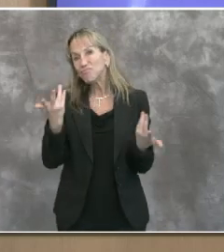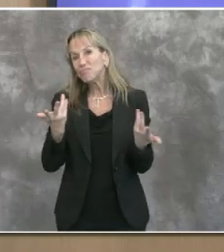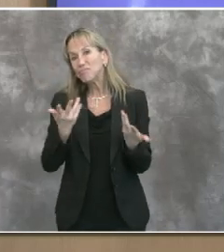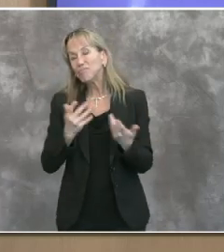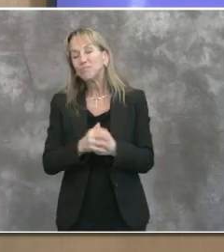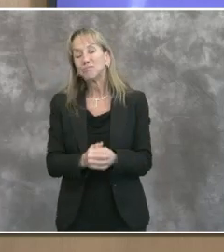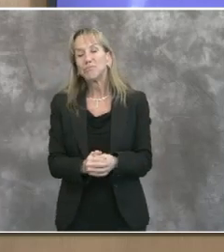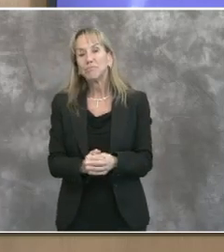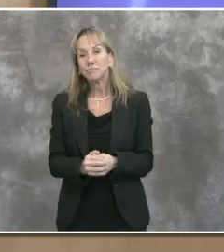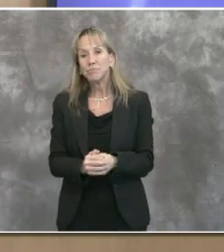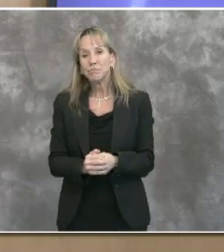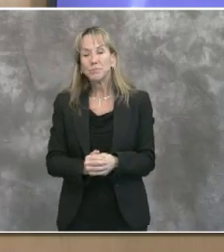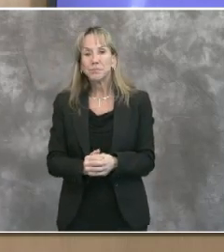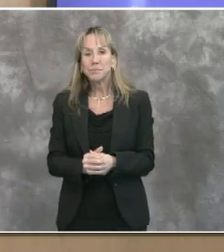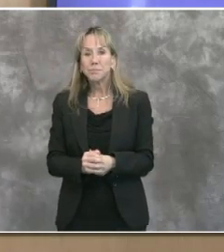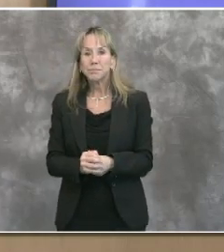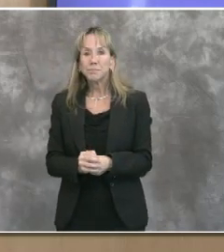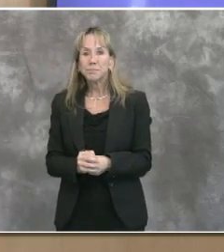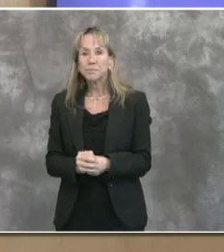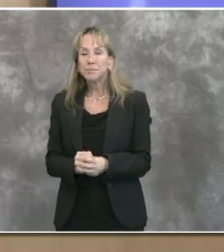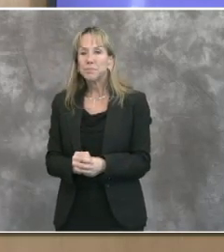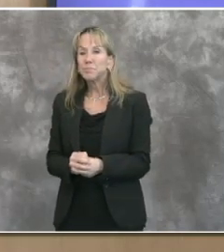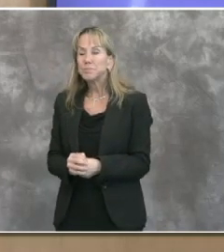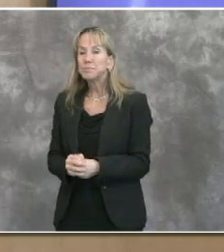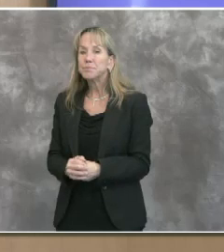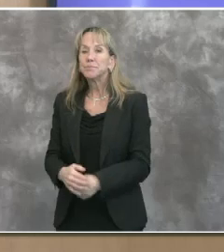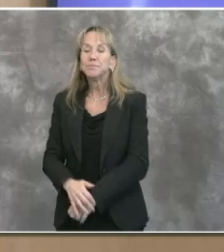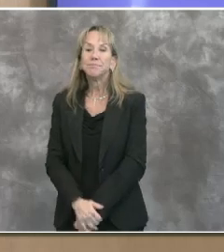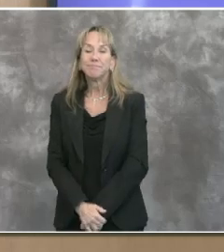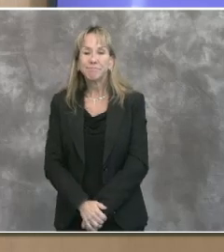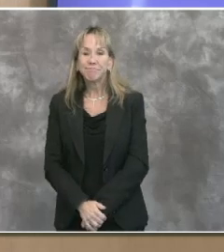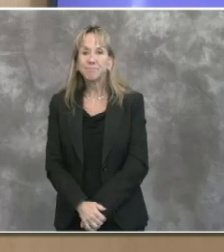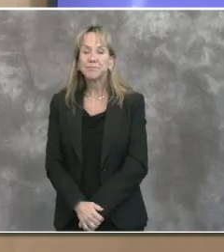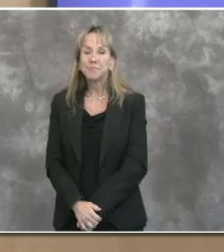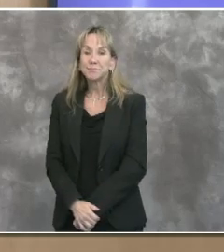into those questions. Thank you, Supervisor Fletcher.